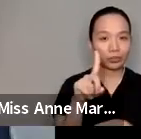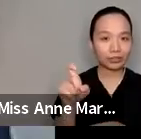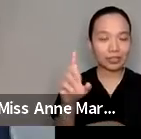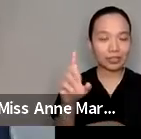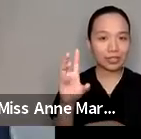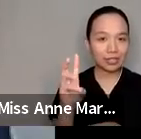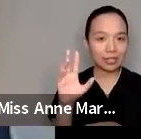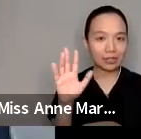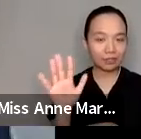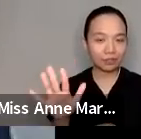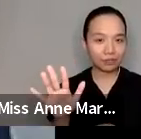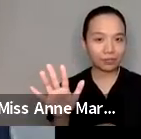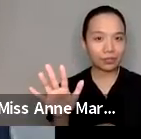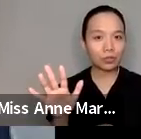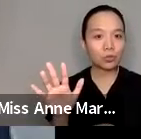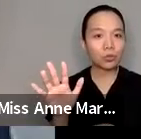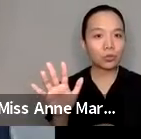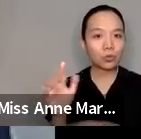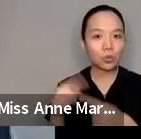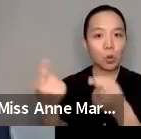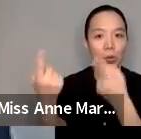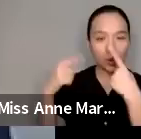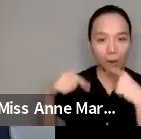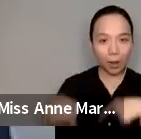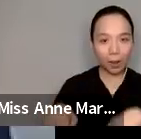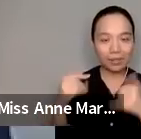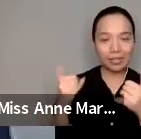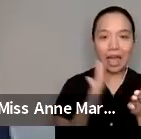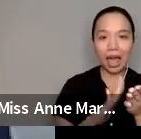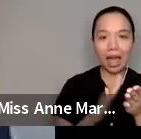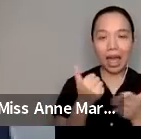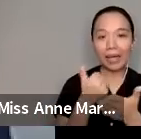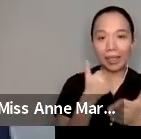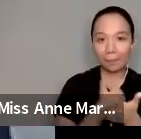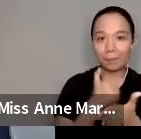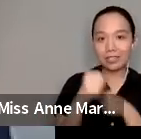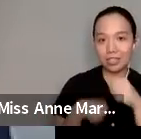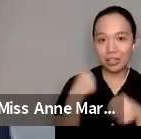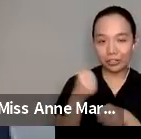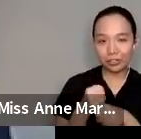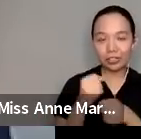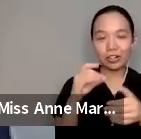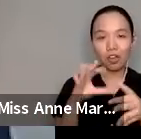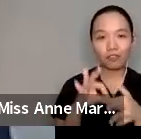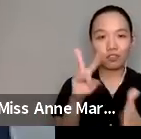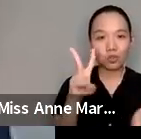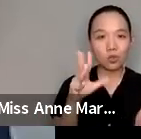165 graduates to come in this academic year of